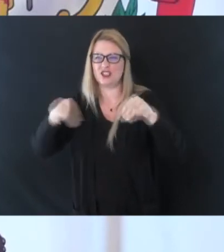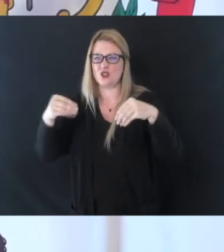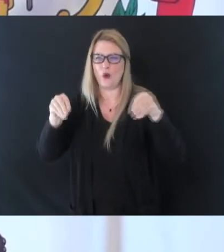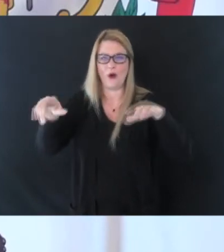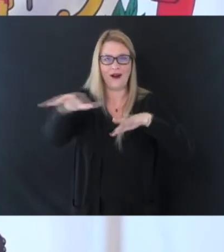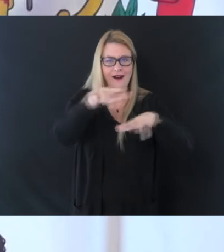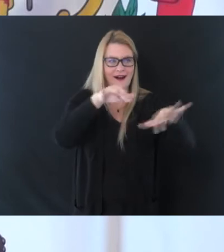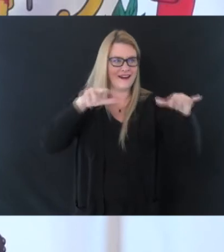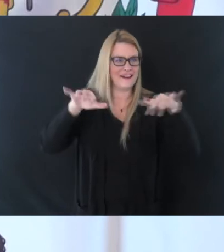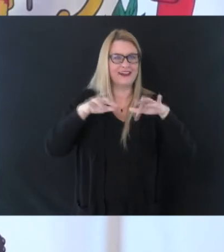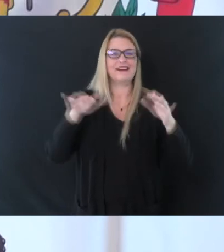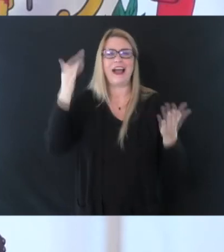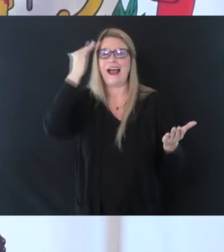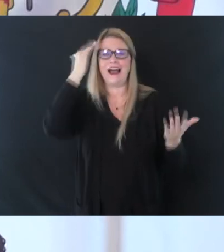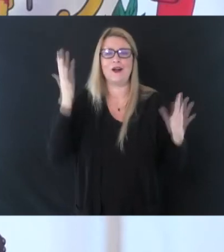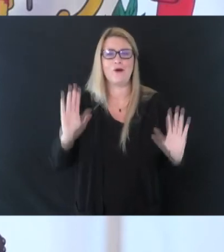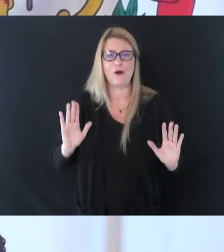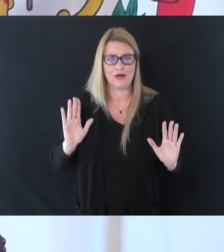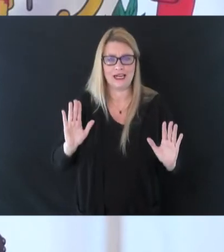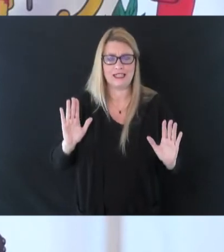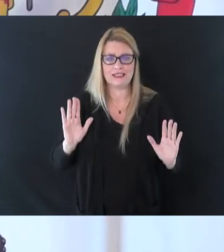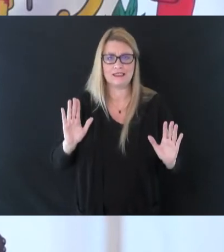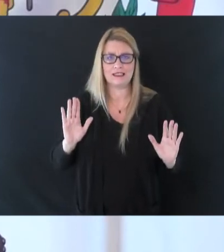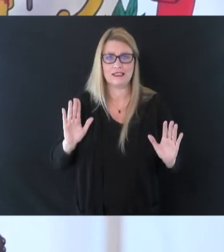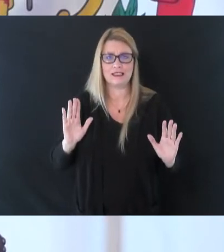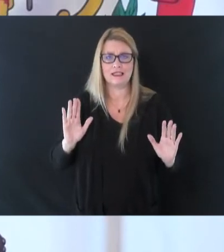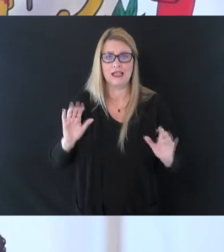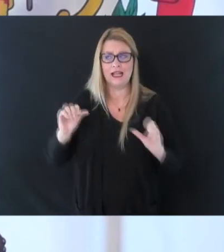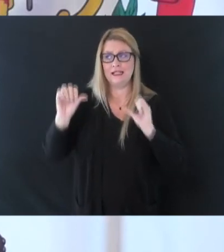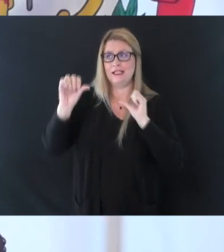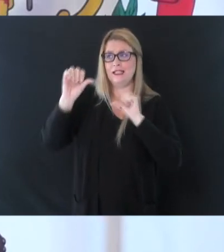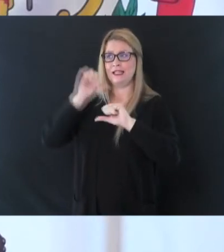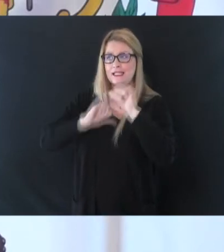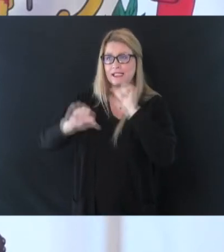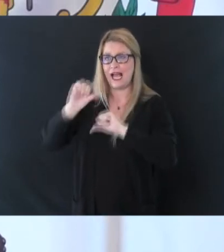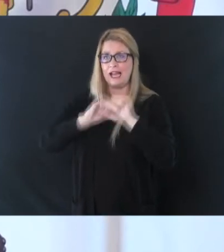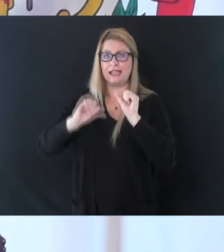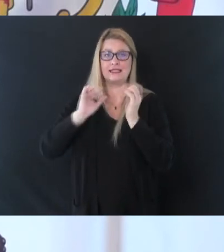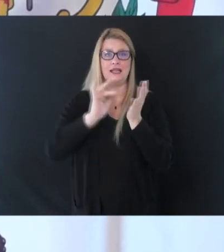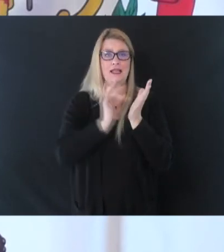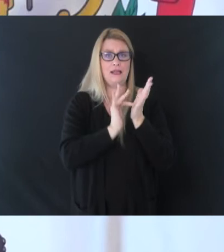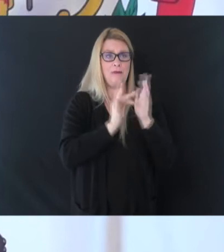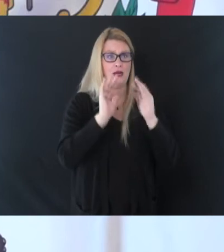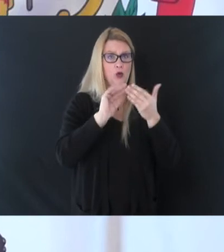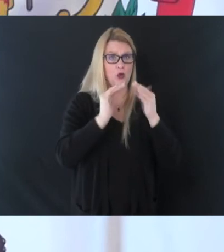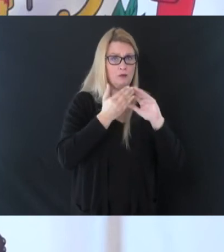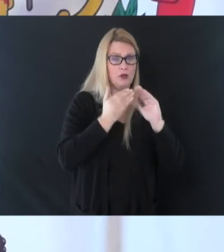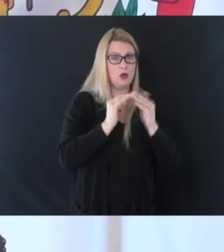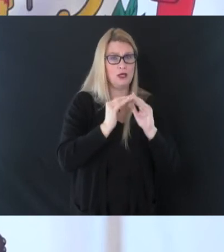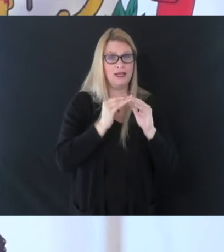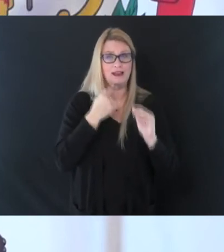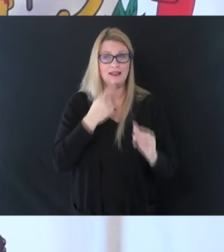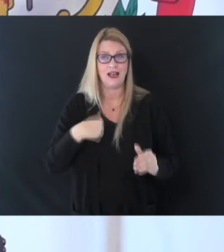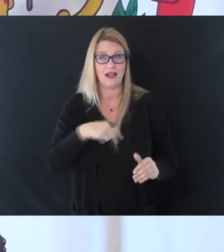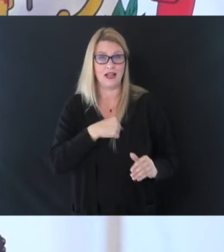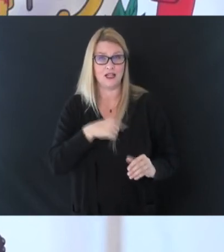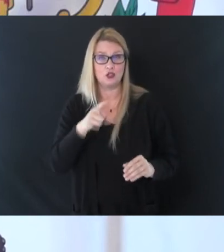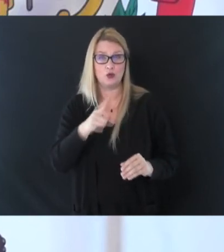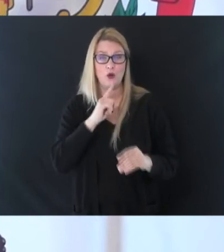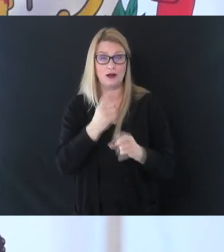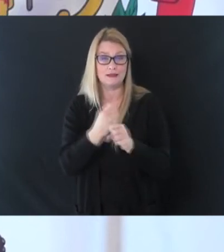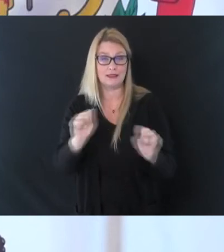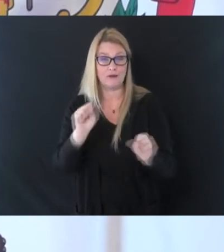I know without any question that the science and the medical community tells us you're safer there at school than about